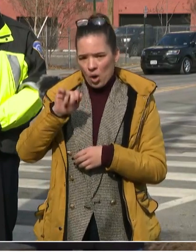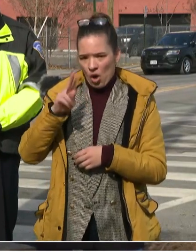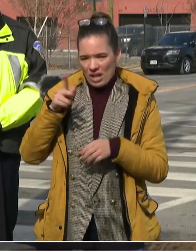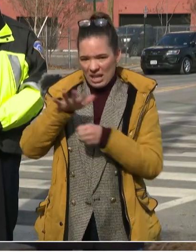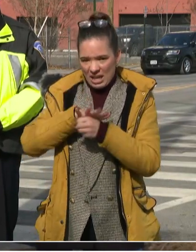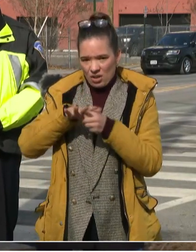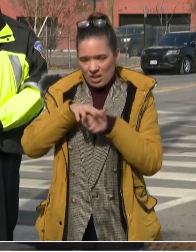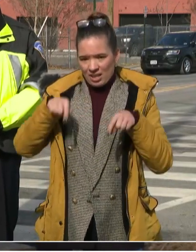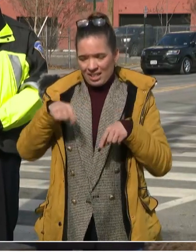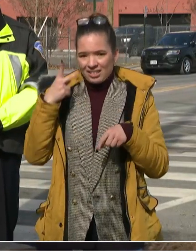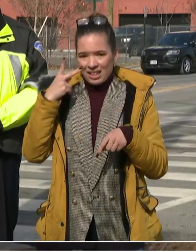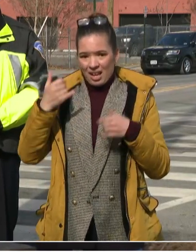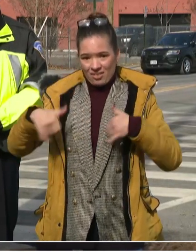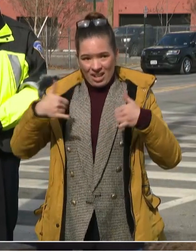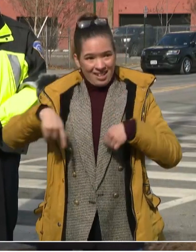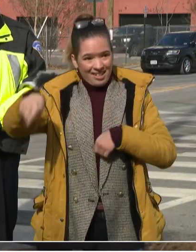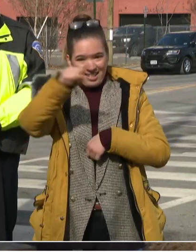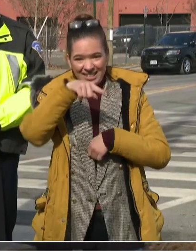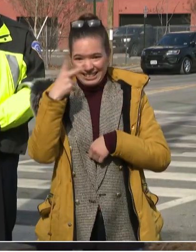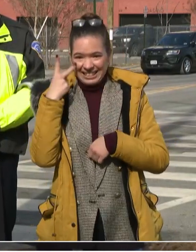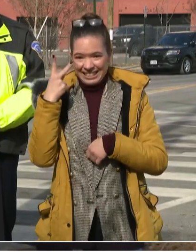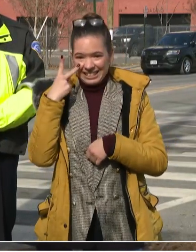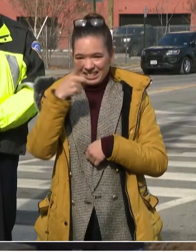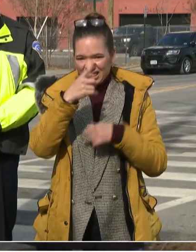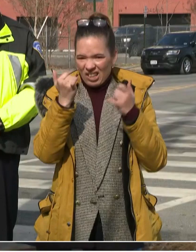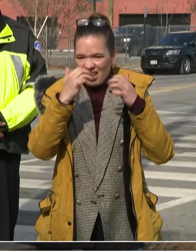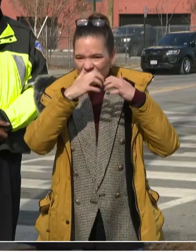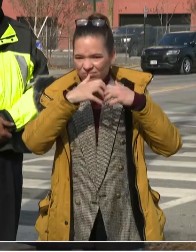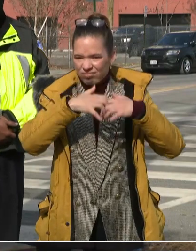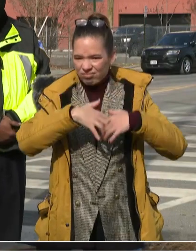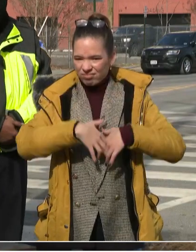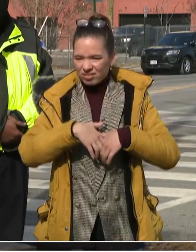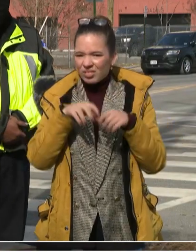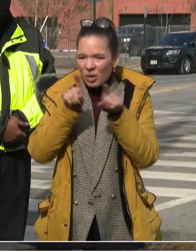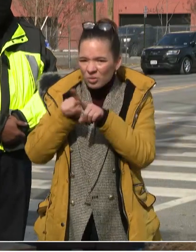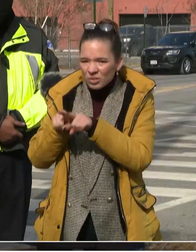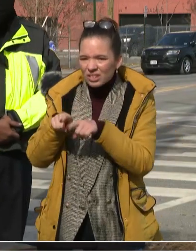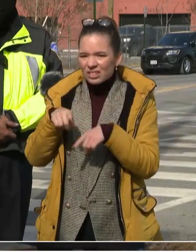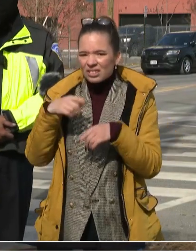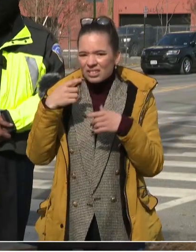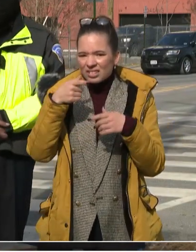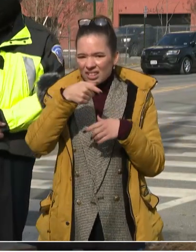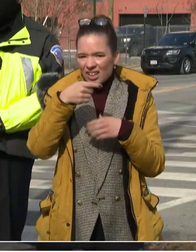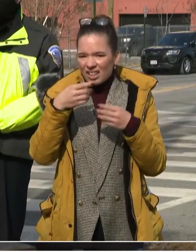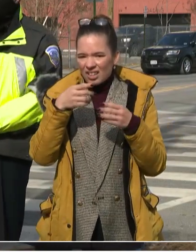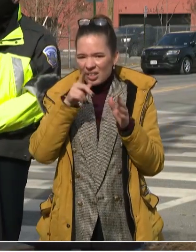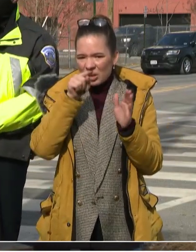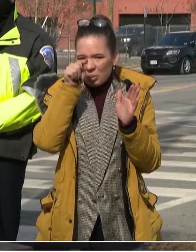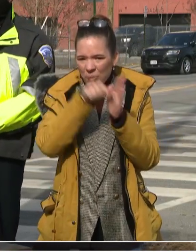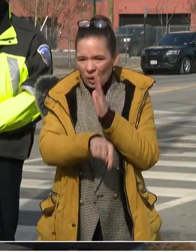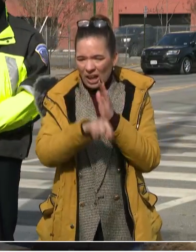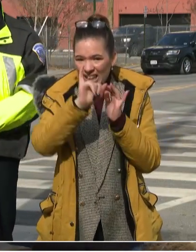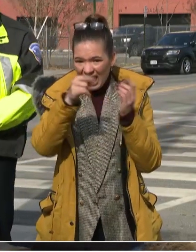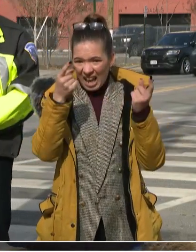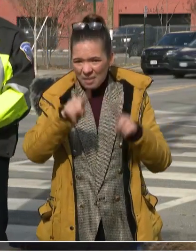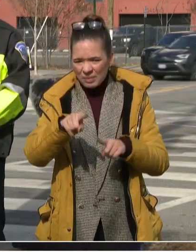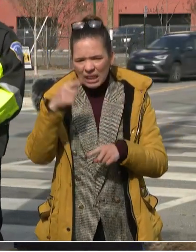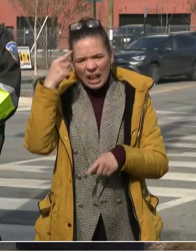is completely falling apart, but also a playground where there was a murder in maybe the middle of